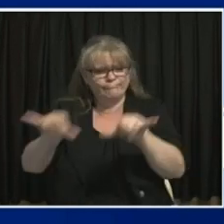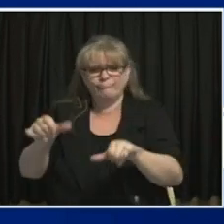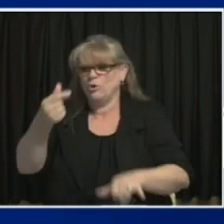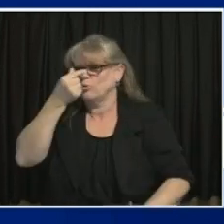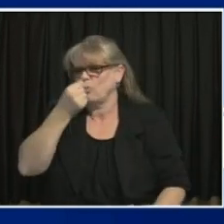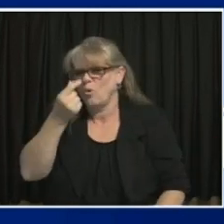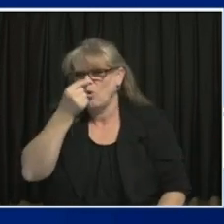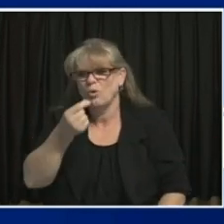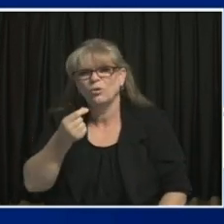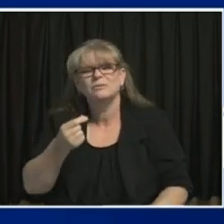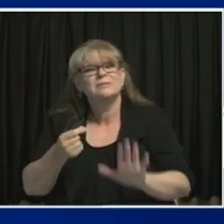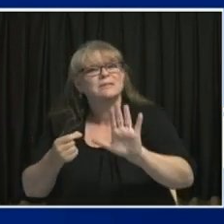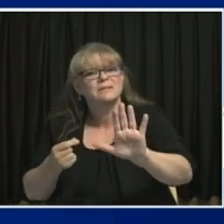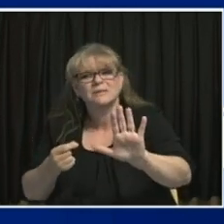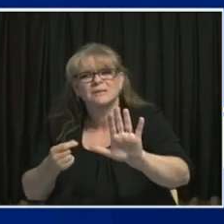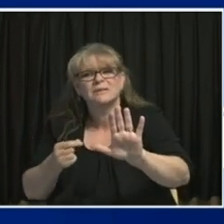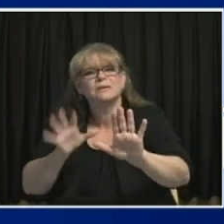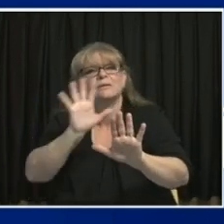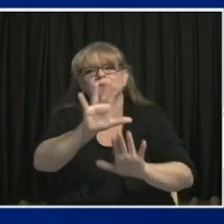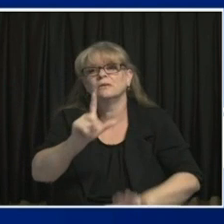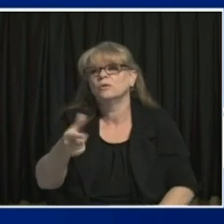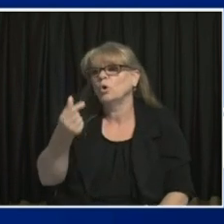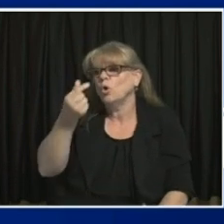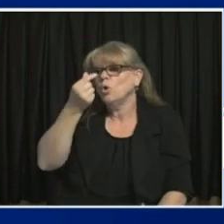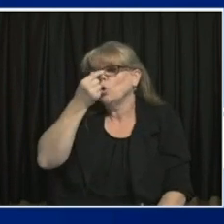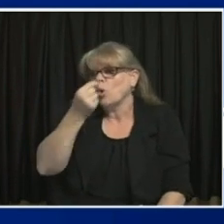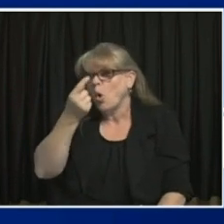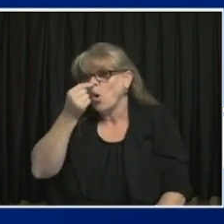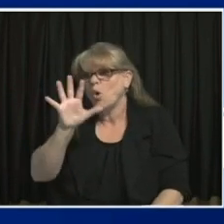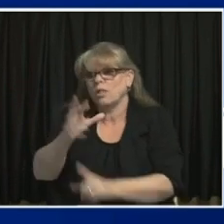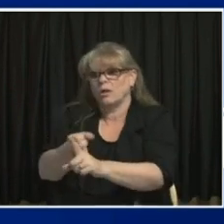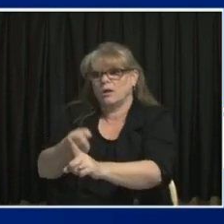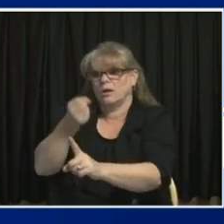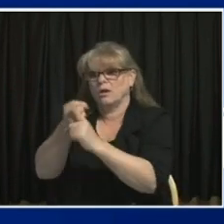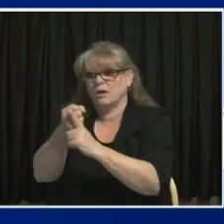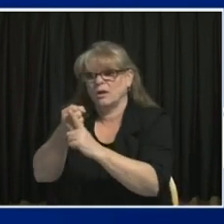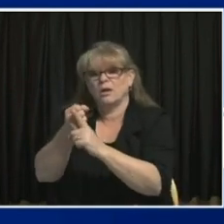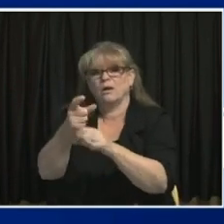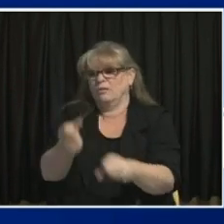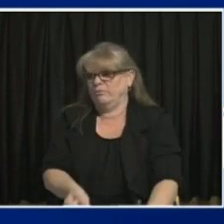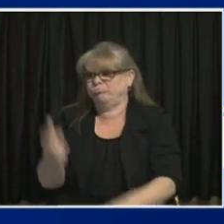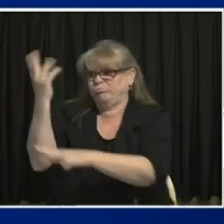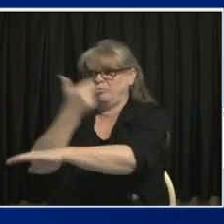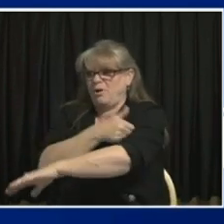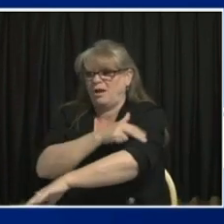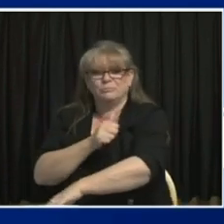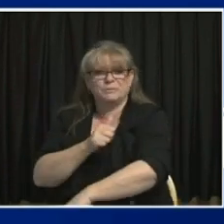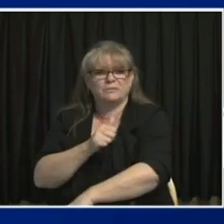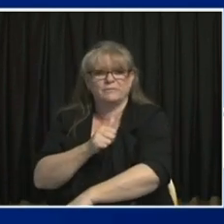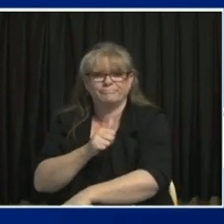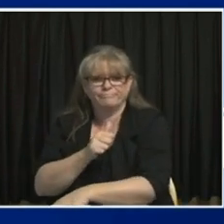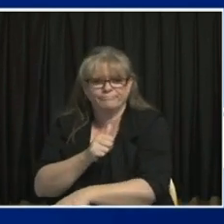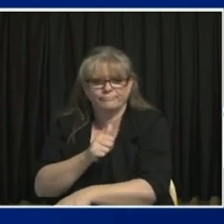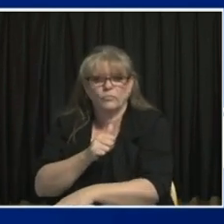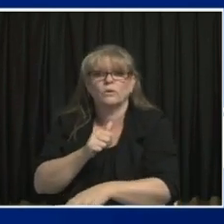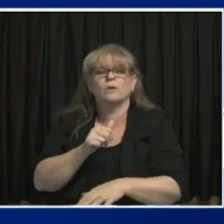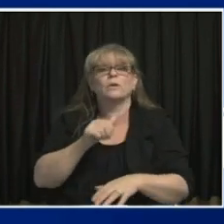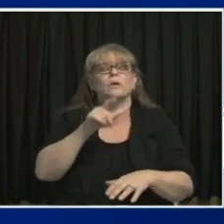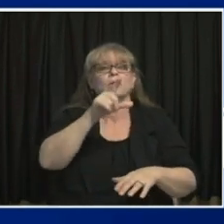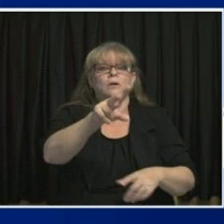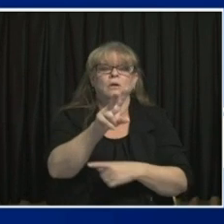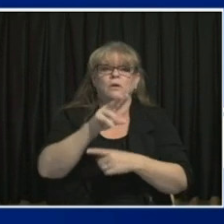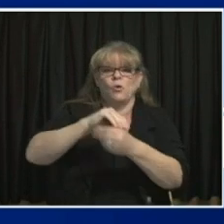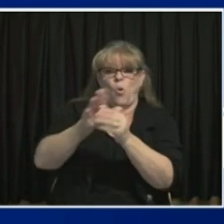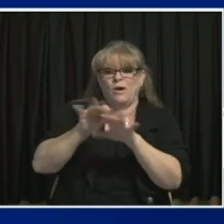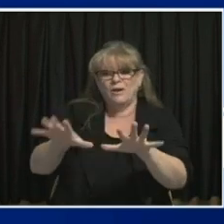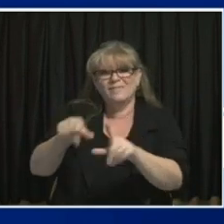1 in 10 people to be hospitalized. Okay, just a stark difference in the numbers between those normal conditions that exist